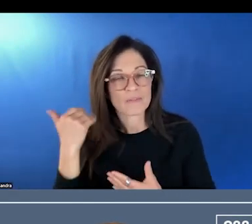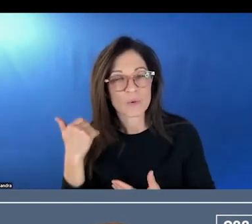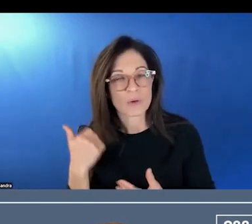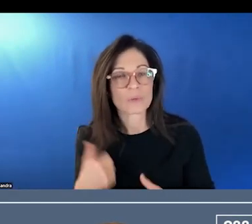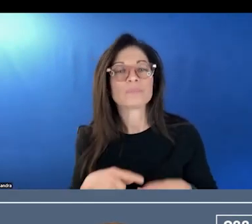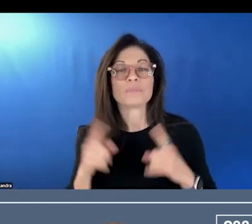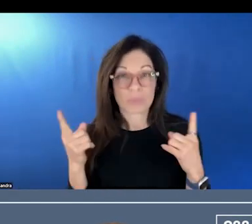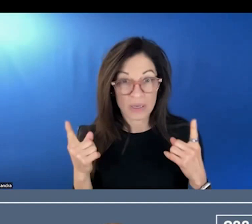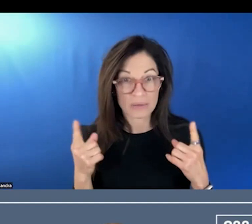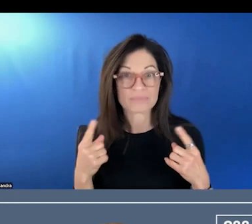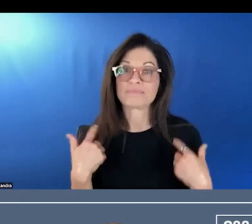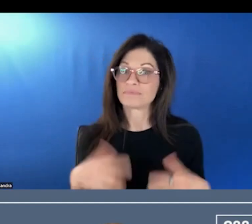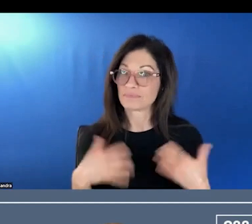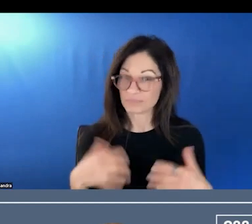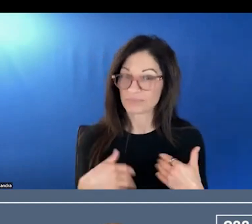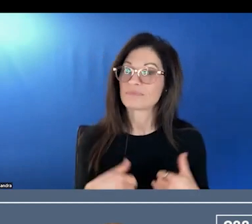but I think